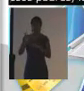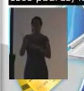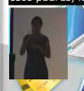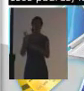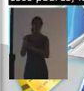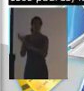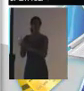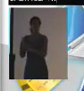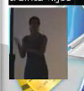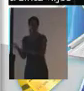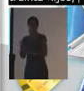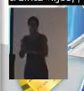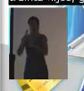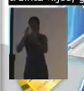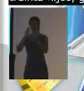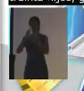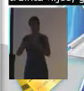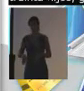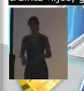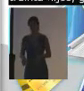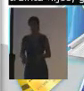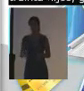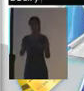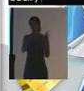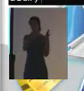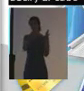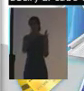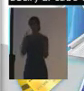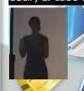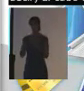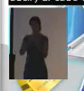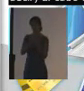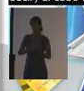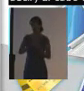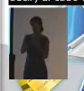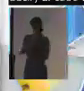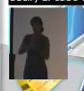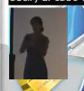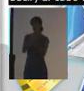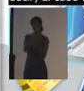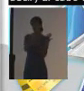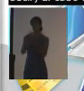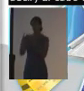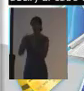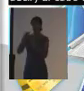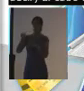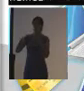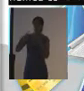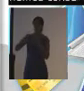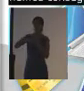so, we have parents that they have 30 offsprings, then of those, another 30 offsprings. And after